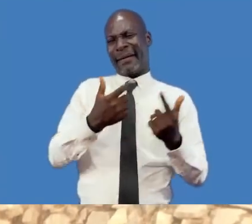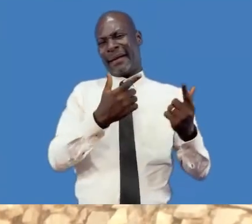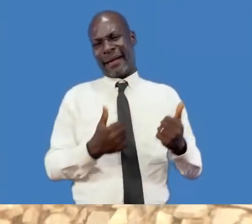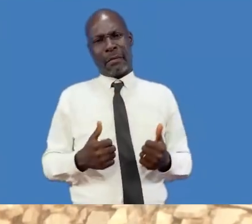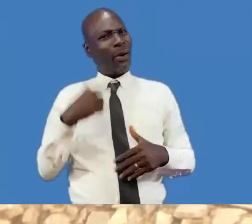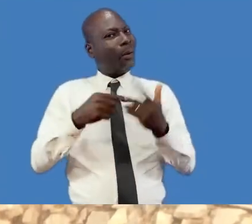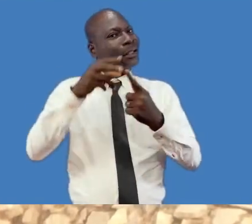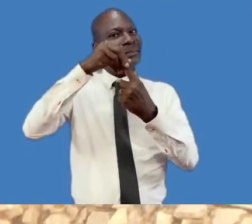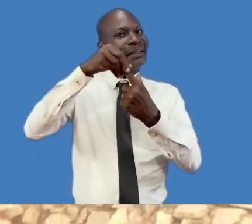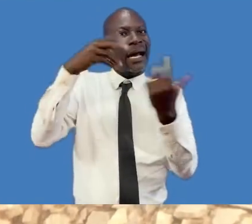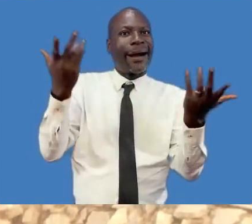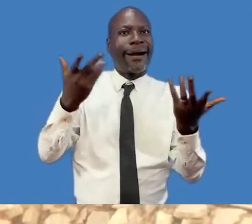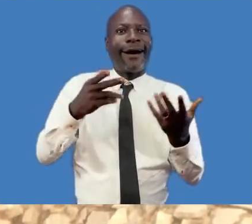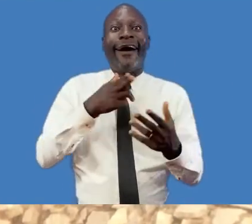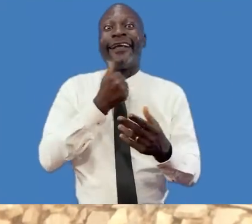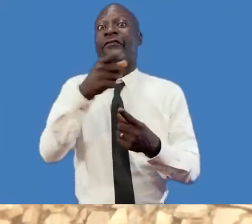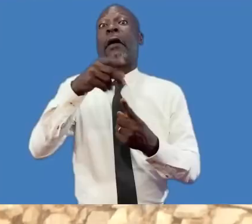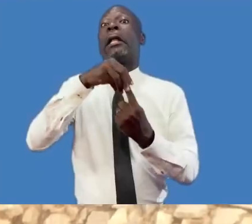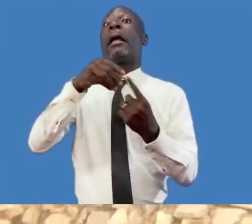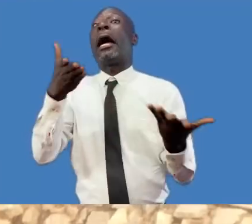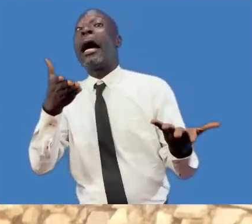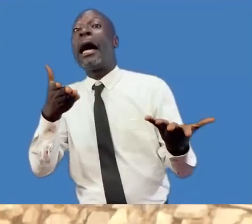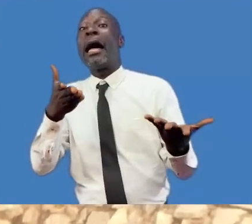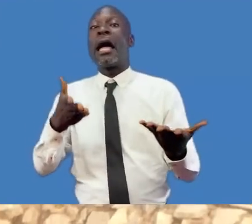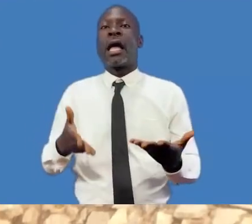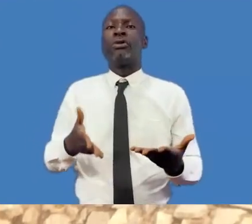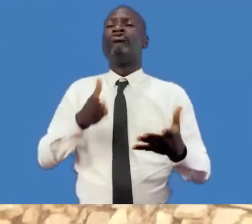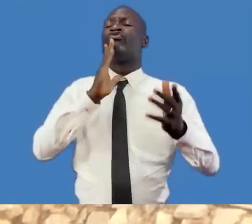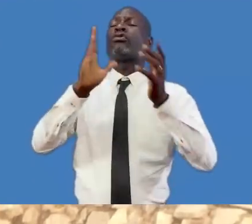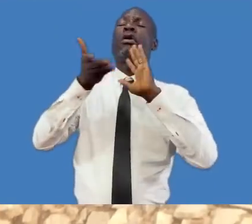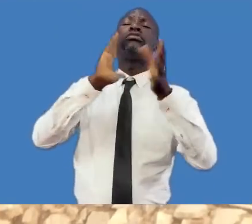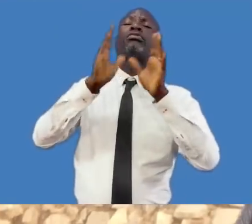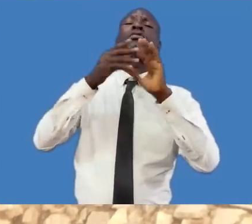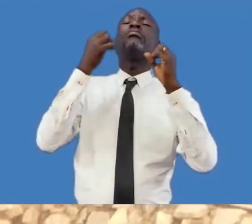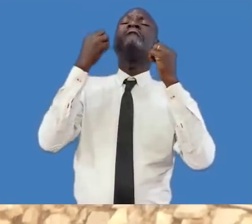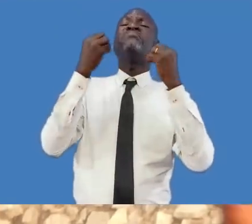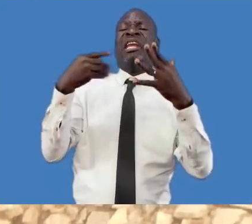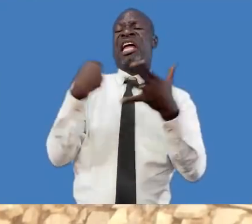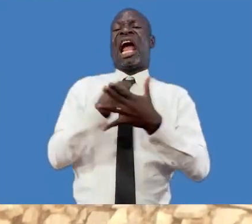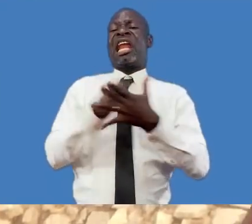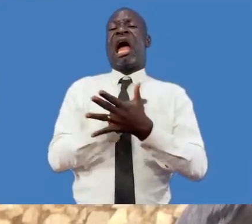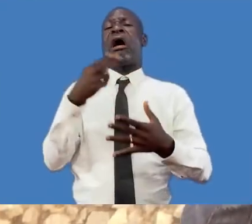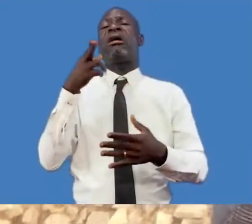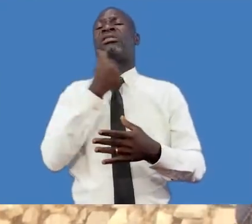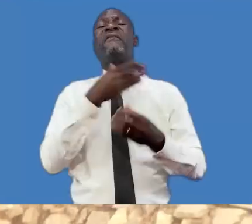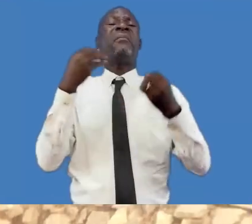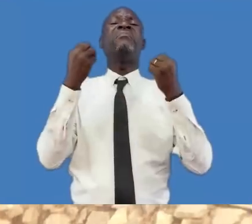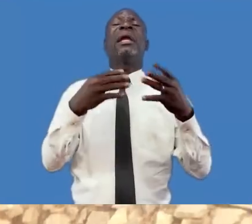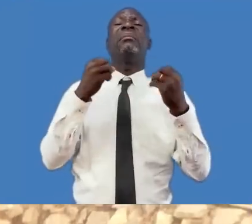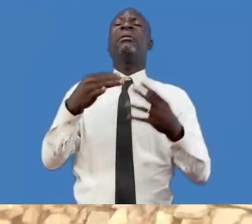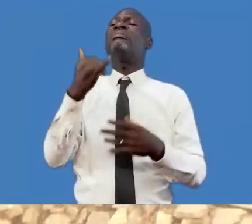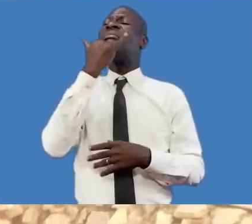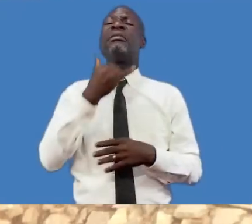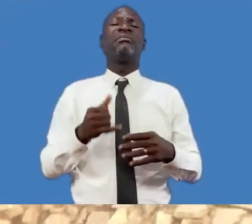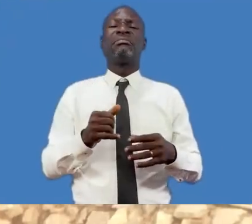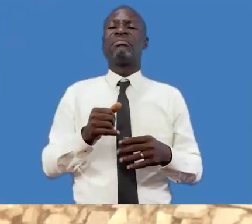is so special with them? Yet again, hey, a dear bra boy, brosso, and a so called or soft one, a prophet, Nasa